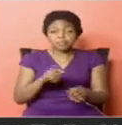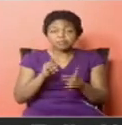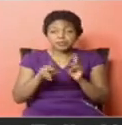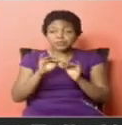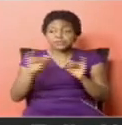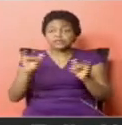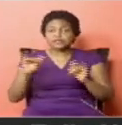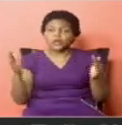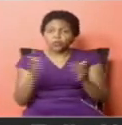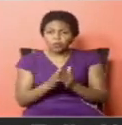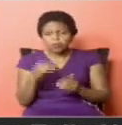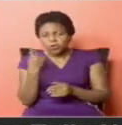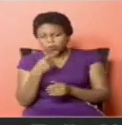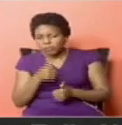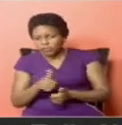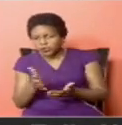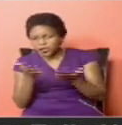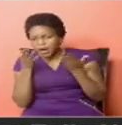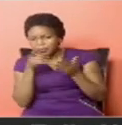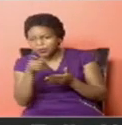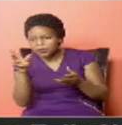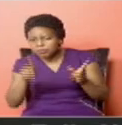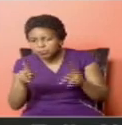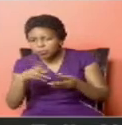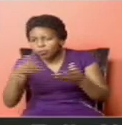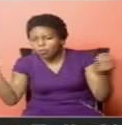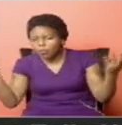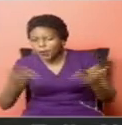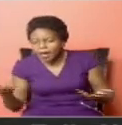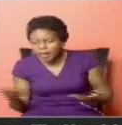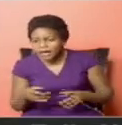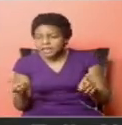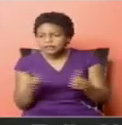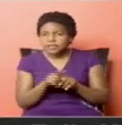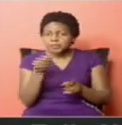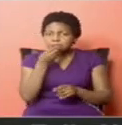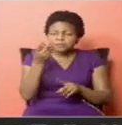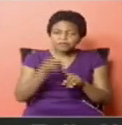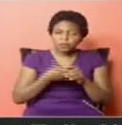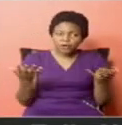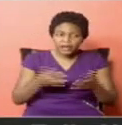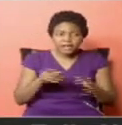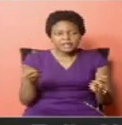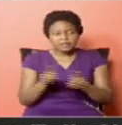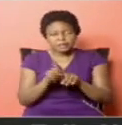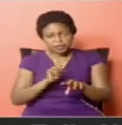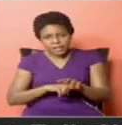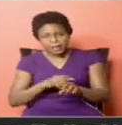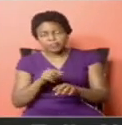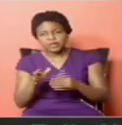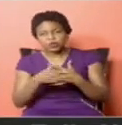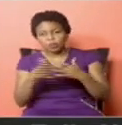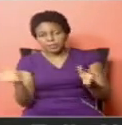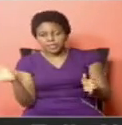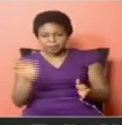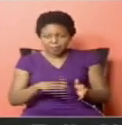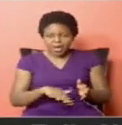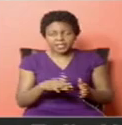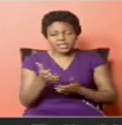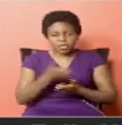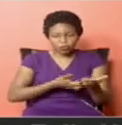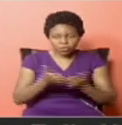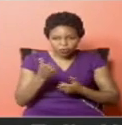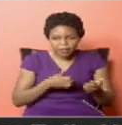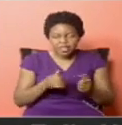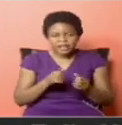anyone follow up where these people went? And at the time of easing of lockdown, did anyone bother?